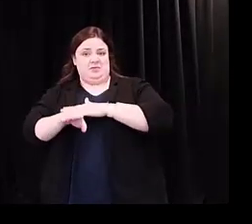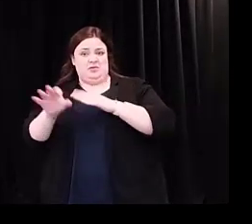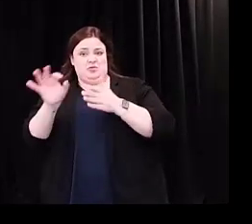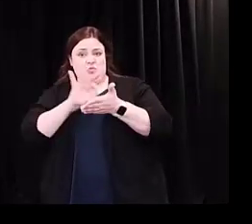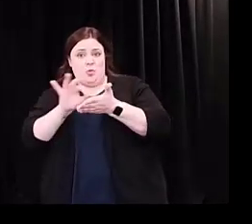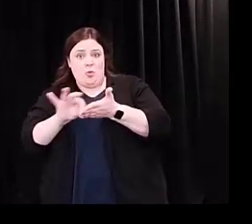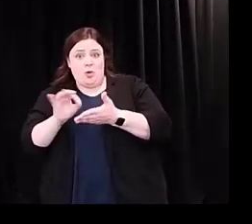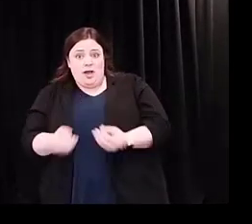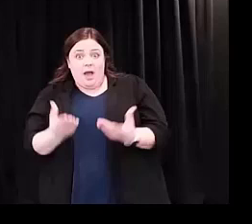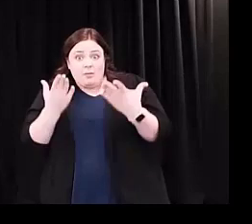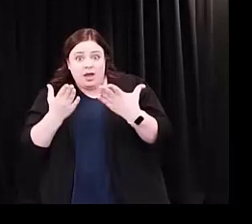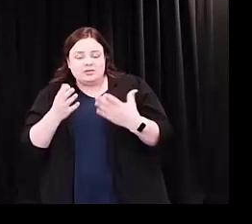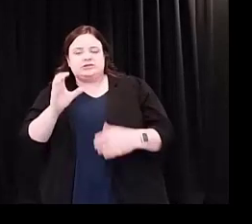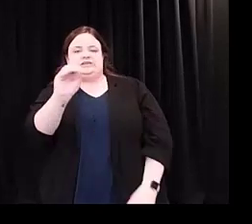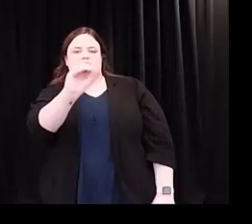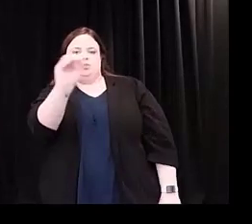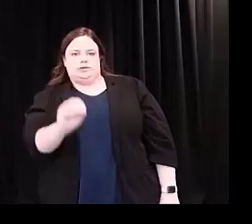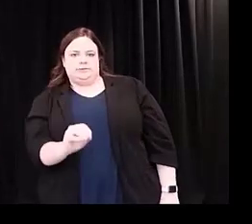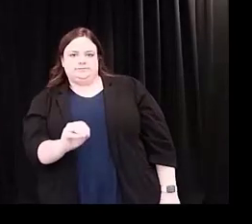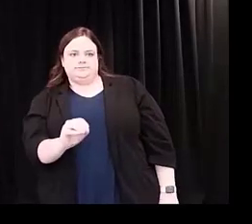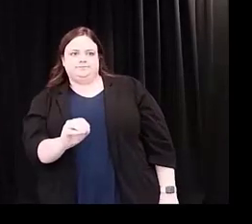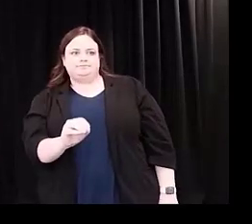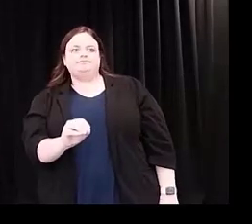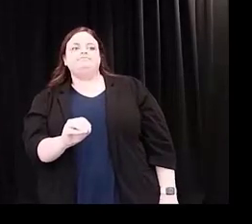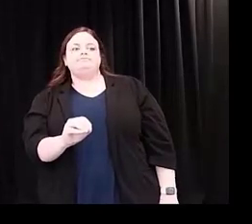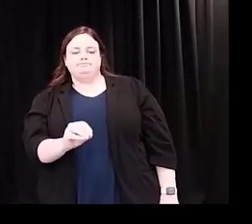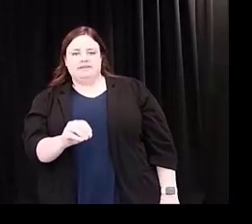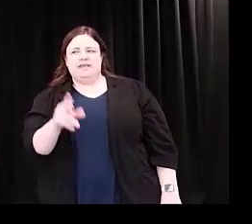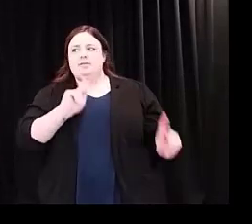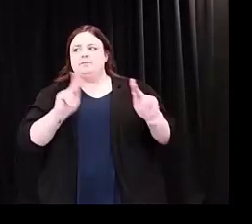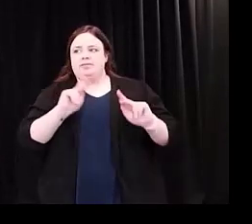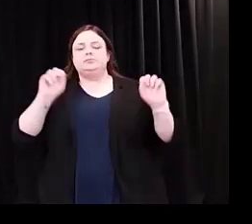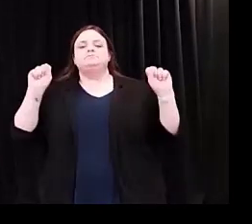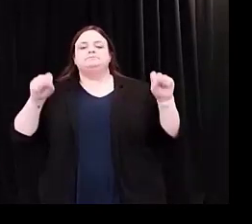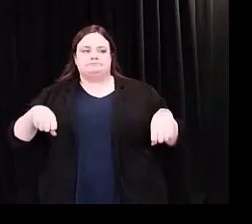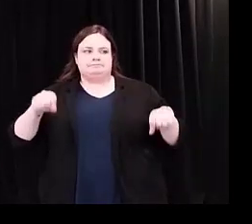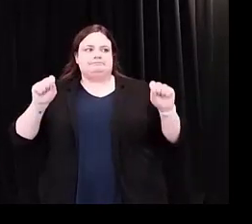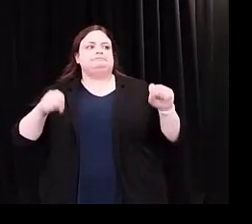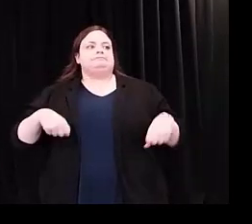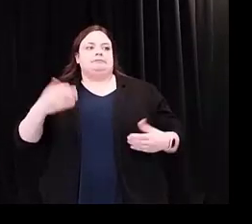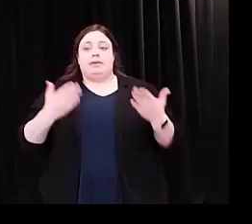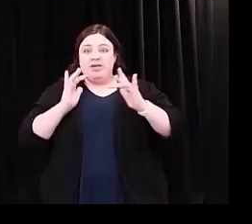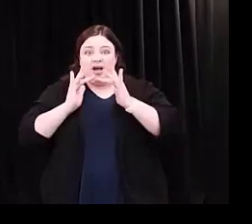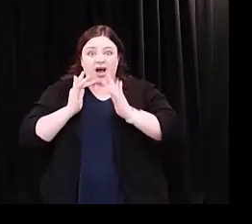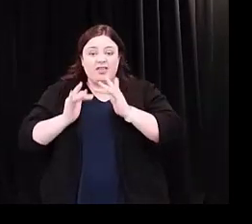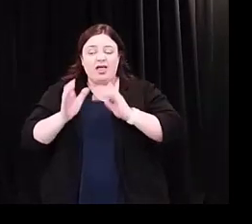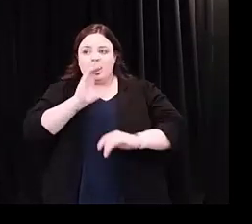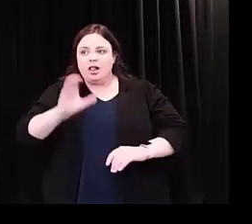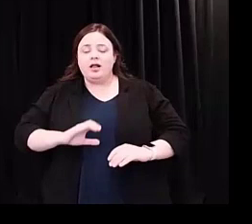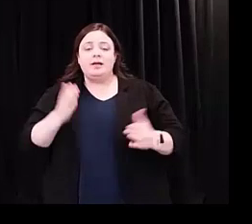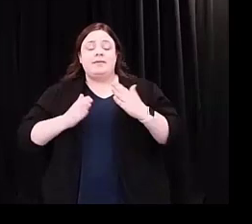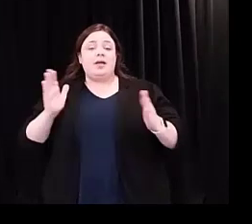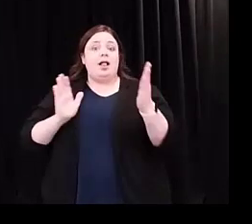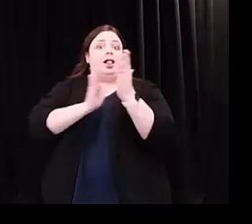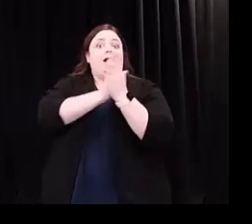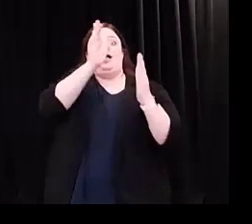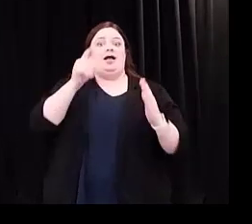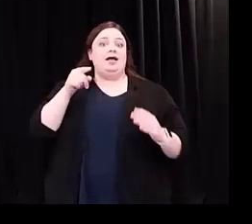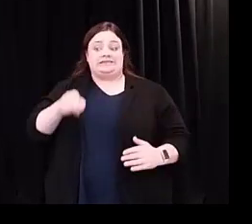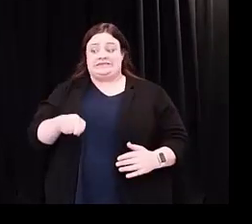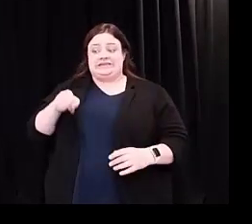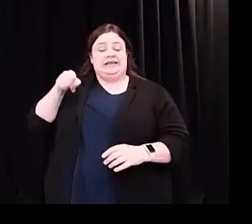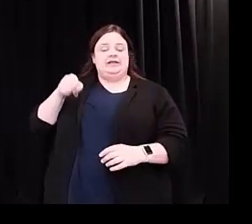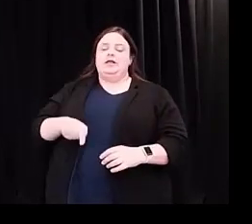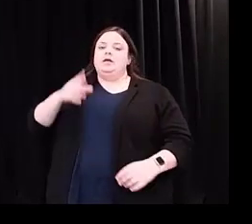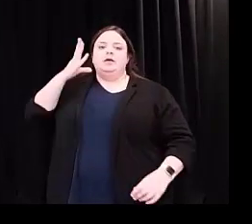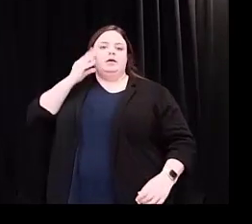0%. I'm seeing some heads nod, probably online. Hopefully you're high-fiving and cheering. This is what